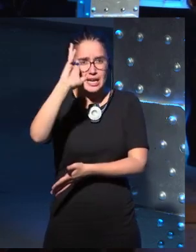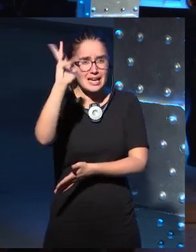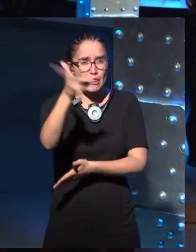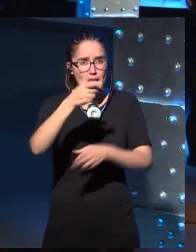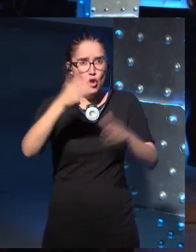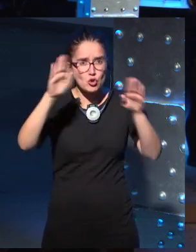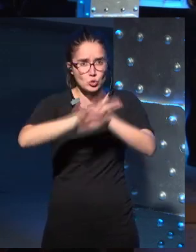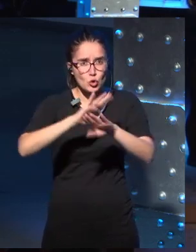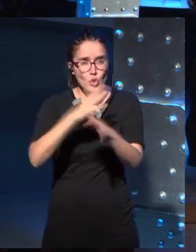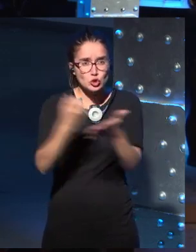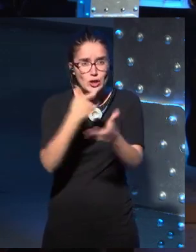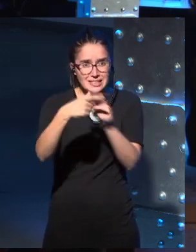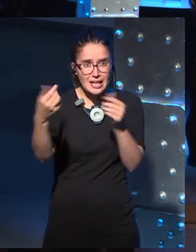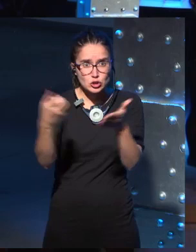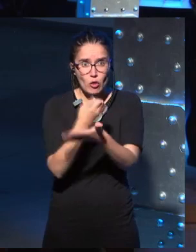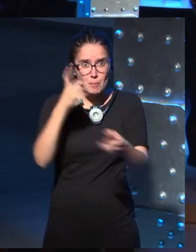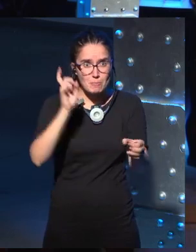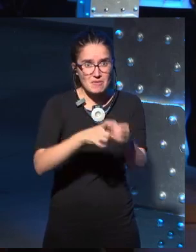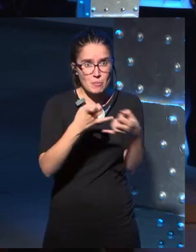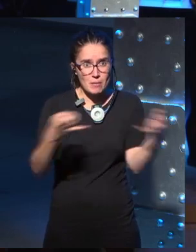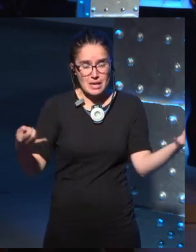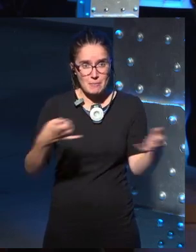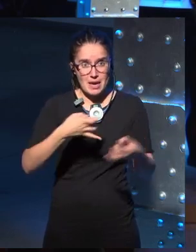stars that belong to the Milky Way. All of them.